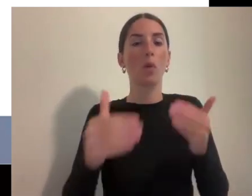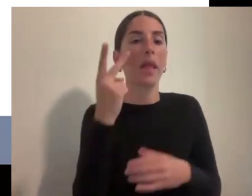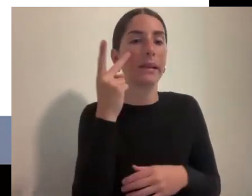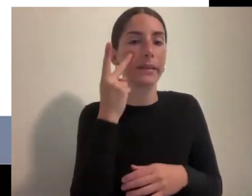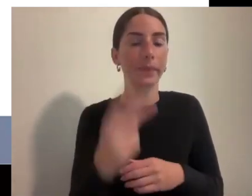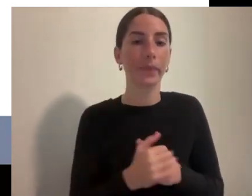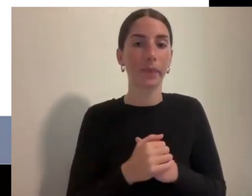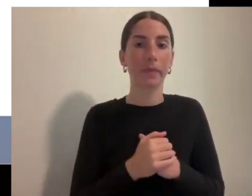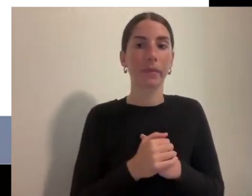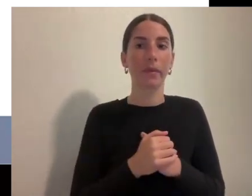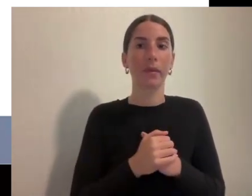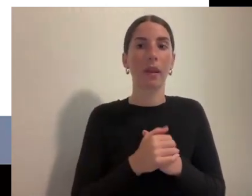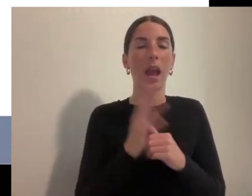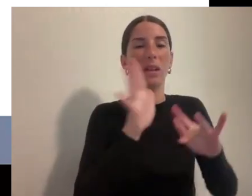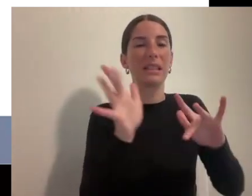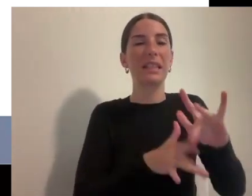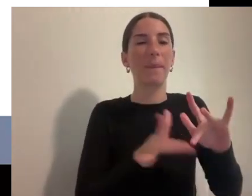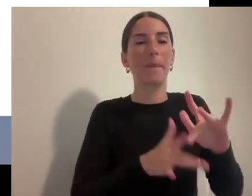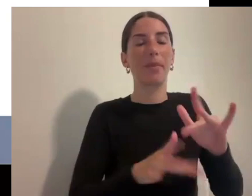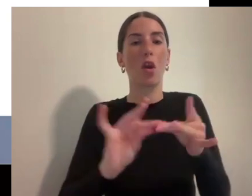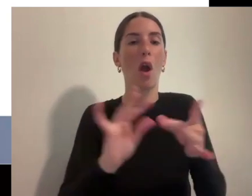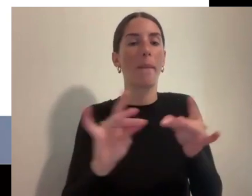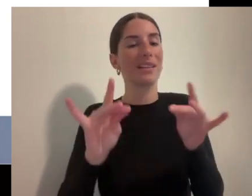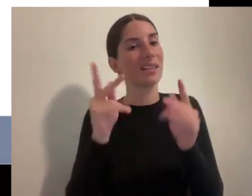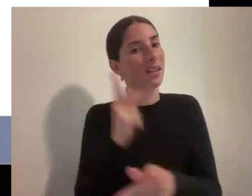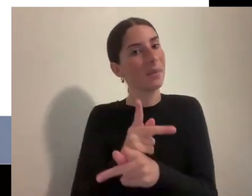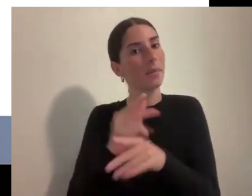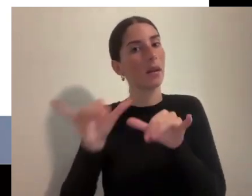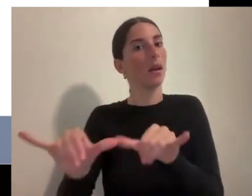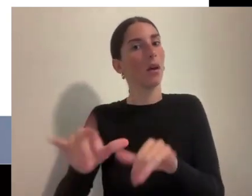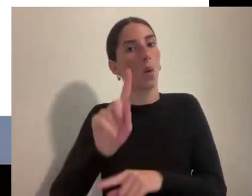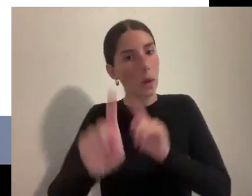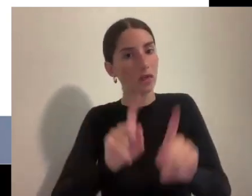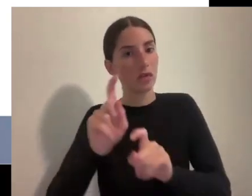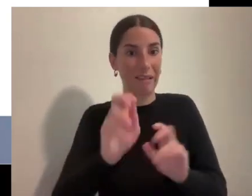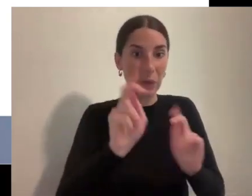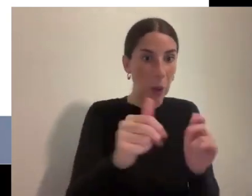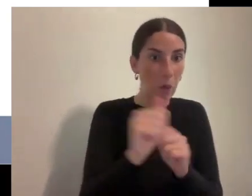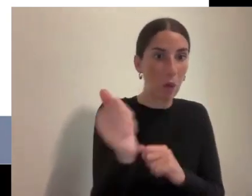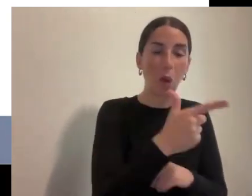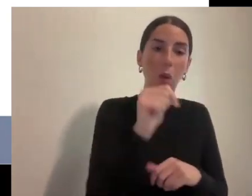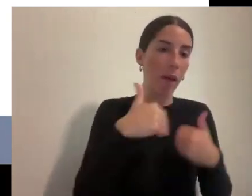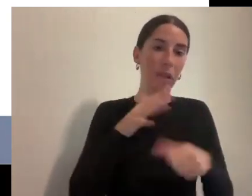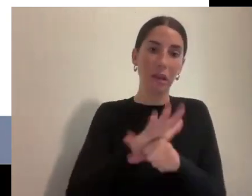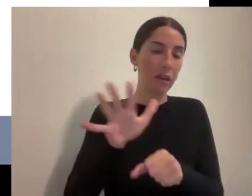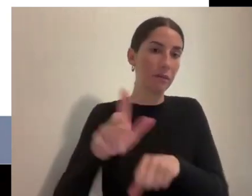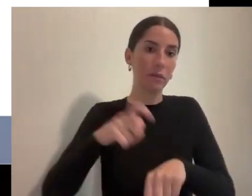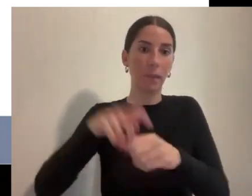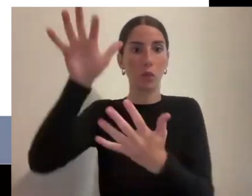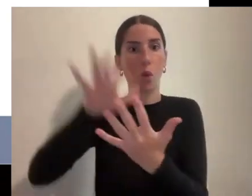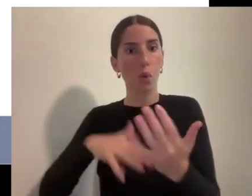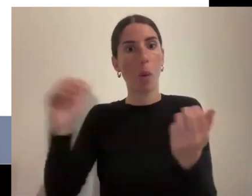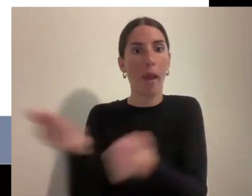So I'm going to skip the comments and stick to the questions if that's okay with everyone, because we don't have enough time to go through all the comments.